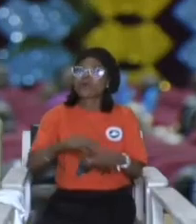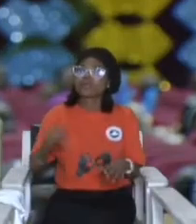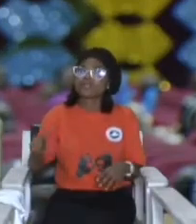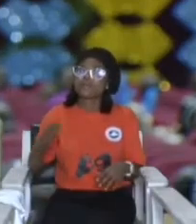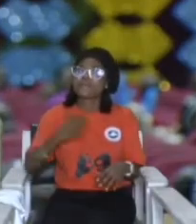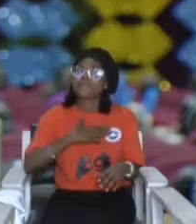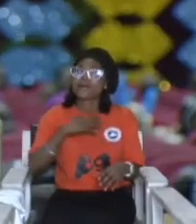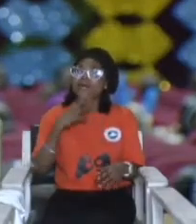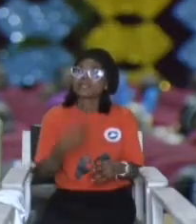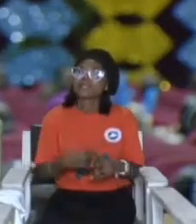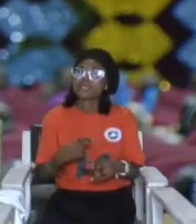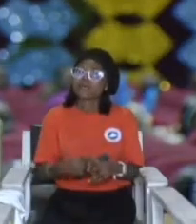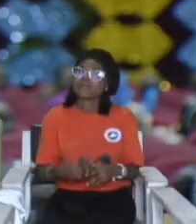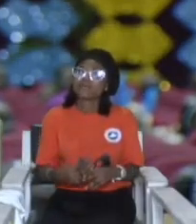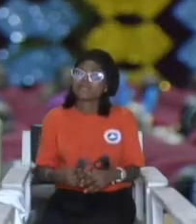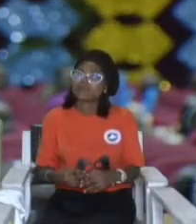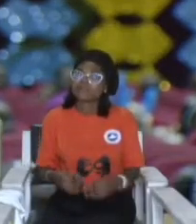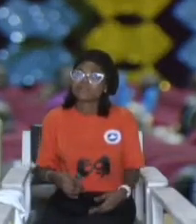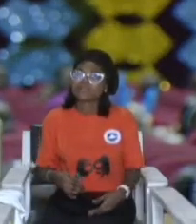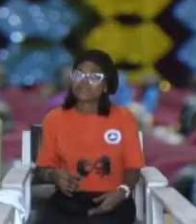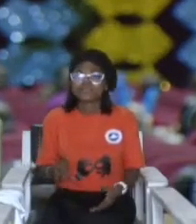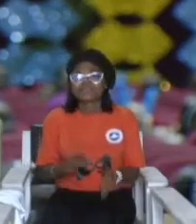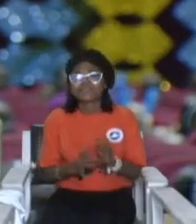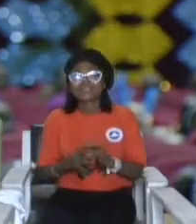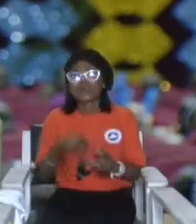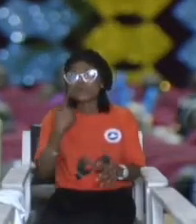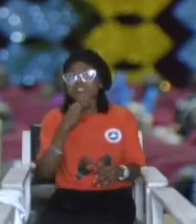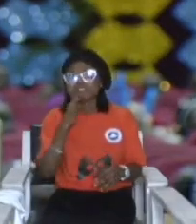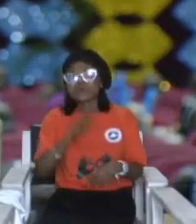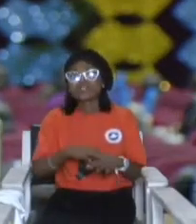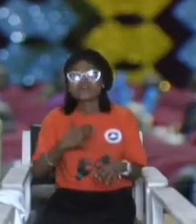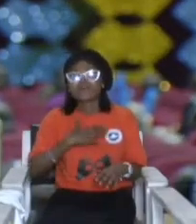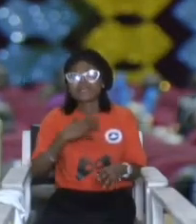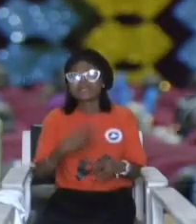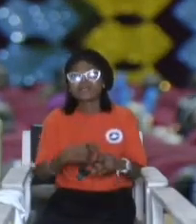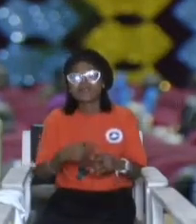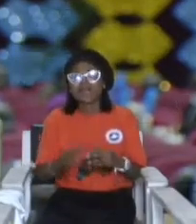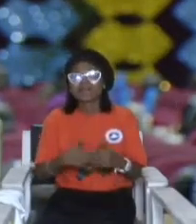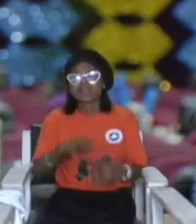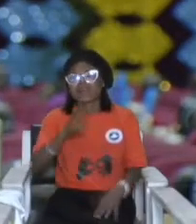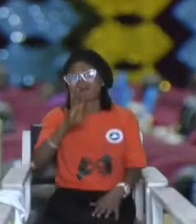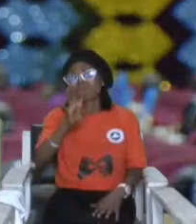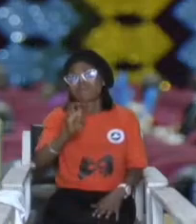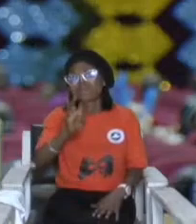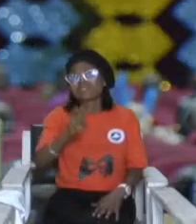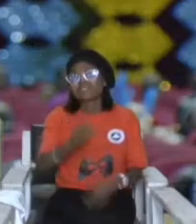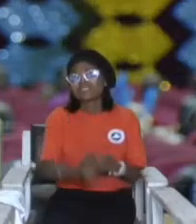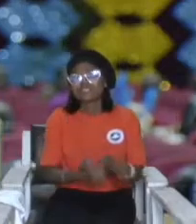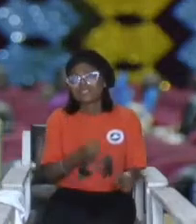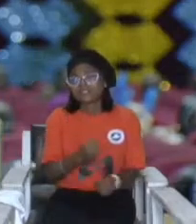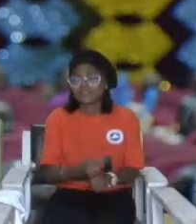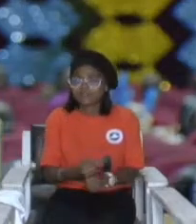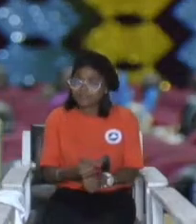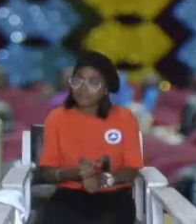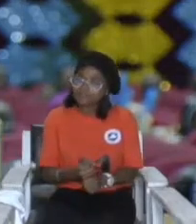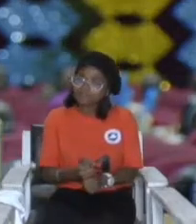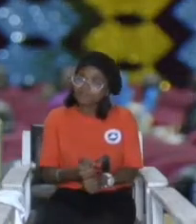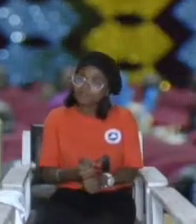Moses was saying, who is calling my name after 40 years? As far as I'm concerned, no more